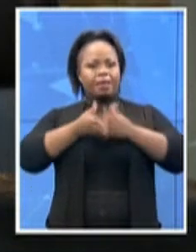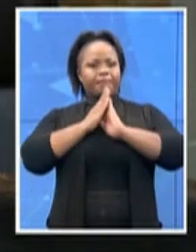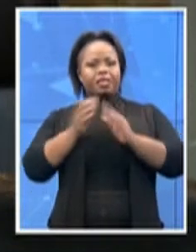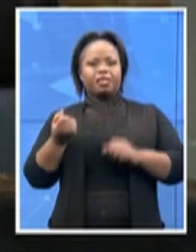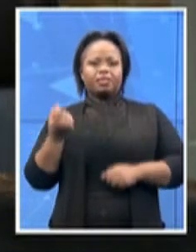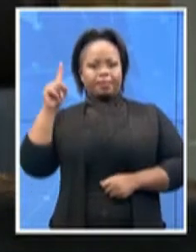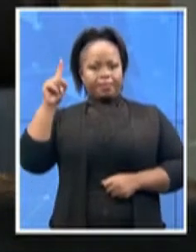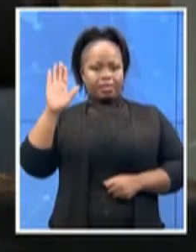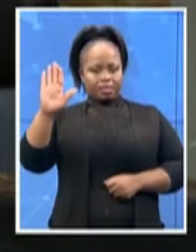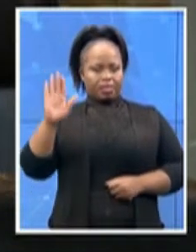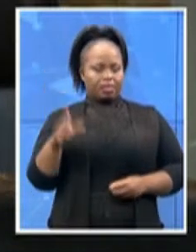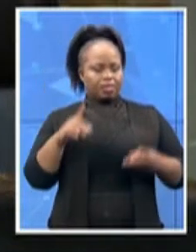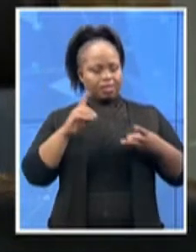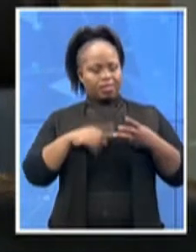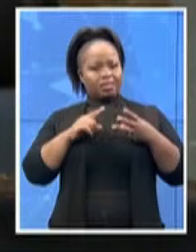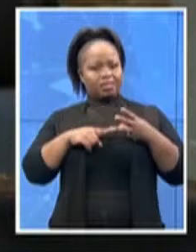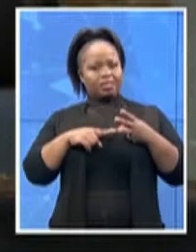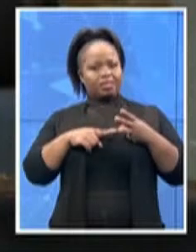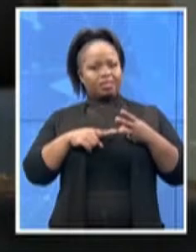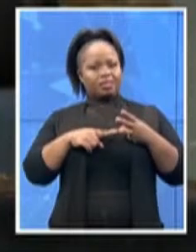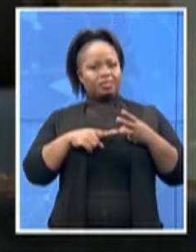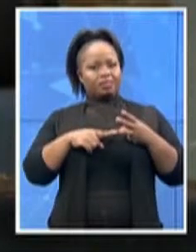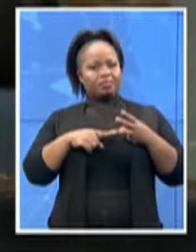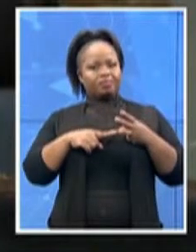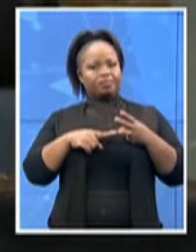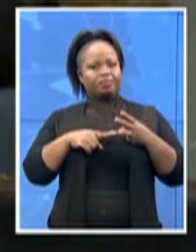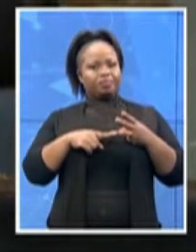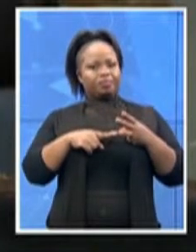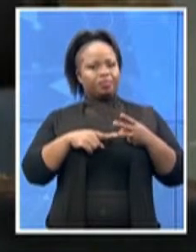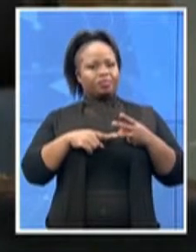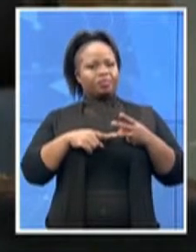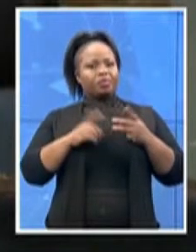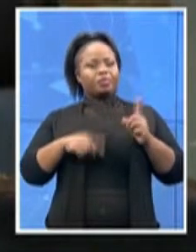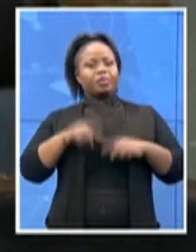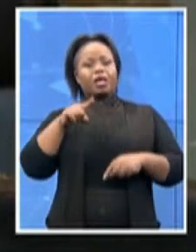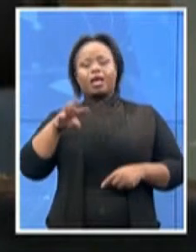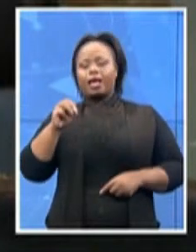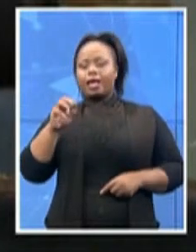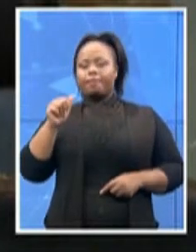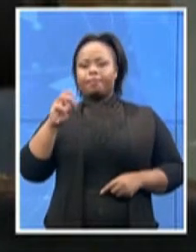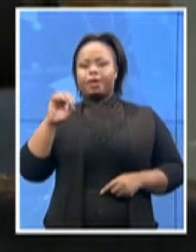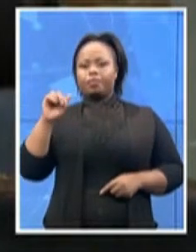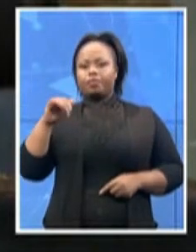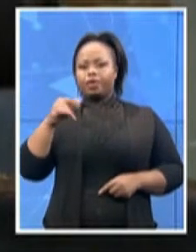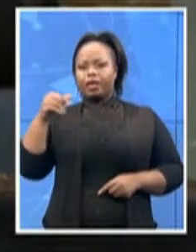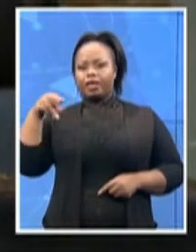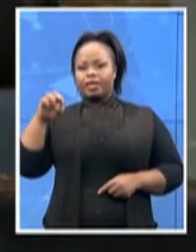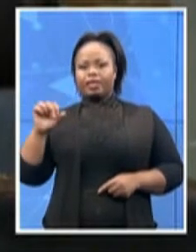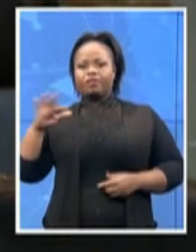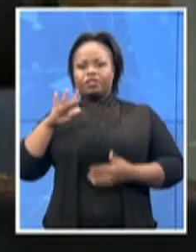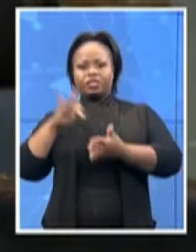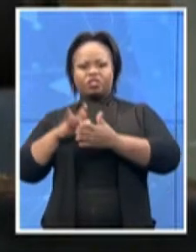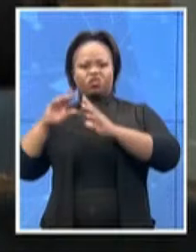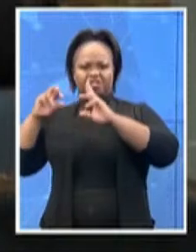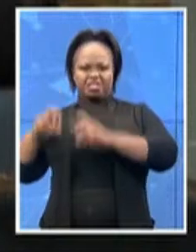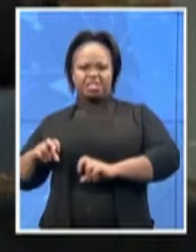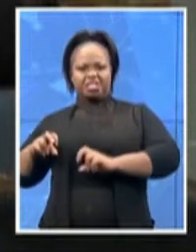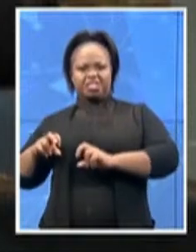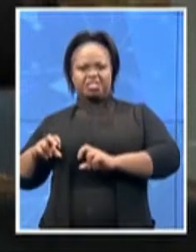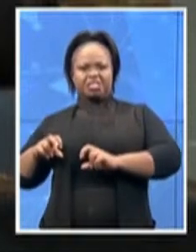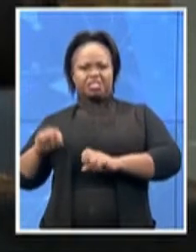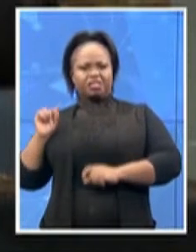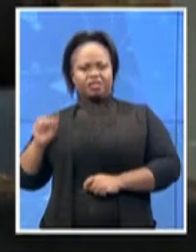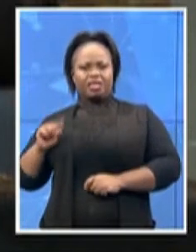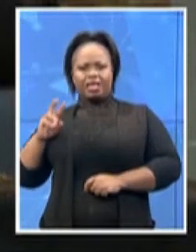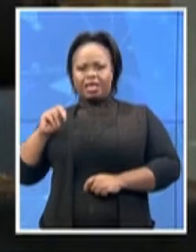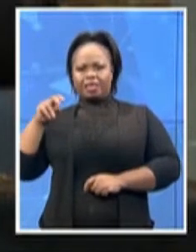The dismissal of Amabungane's Center for Investigative Journalism, NPC's claim